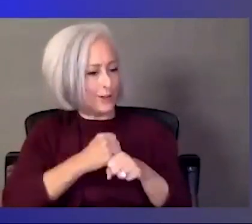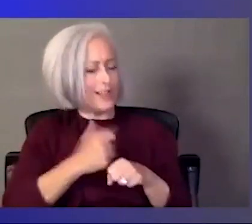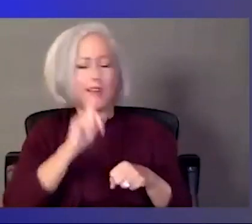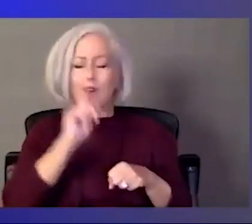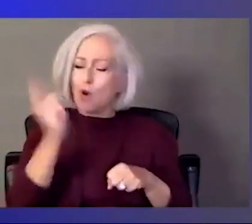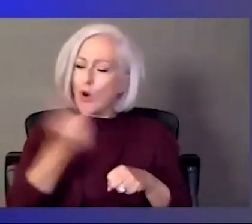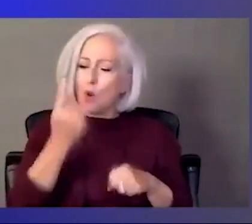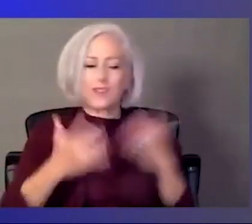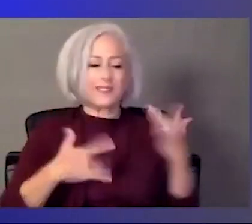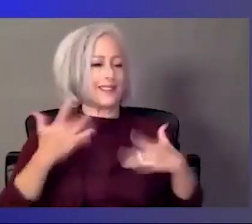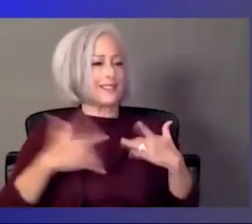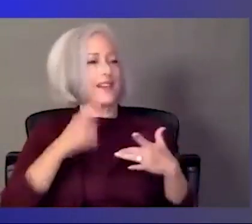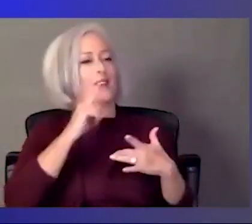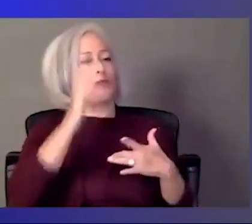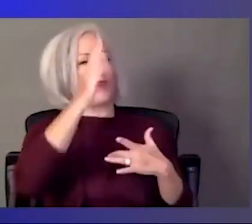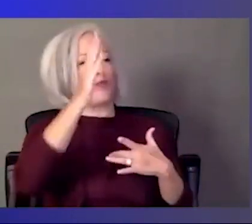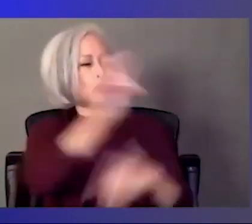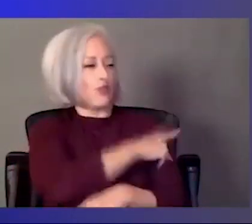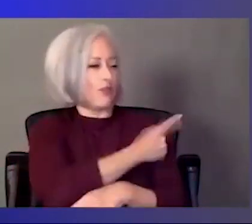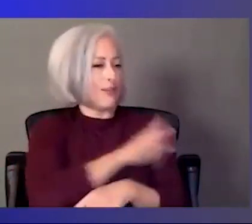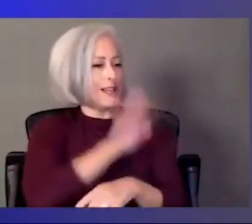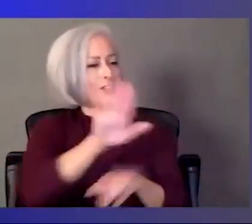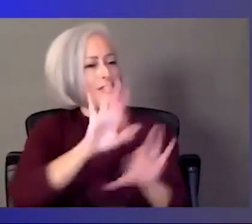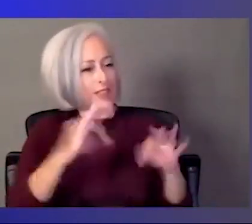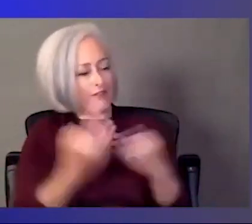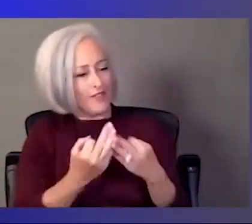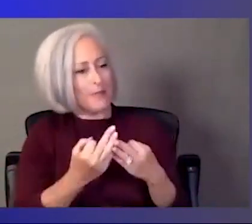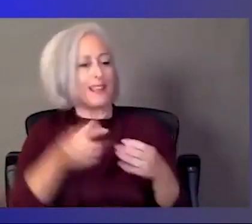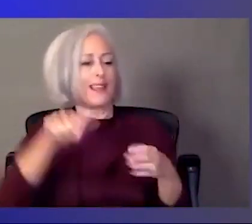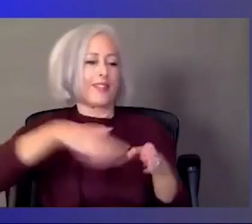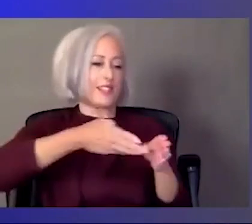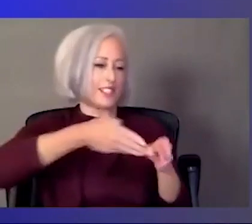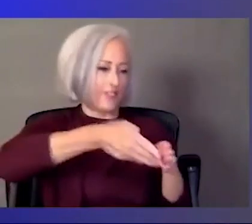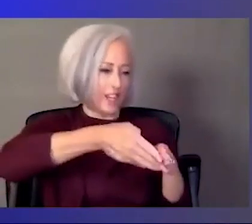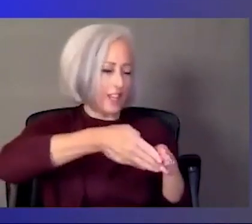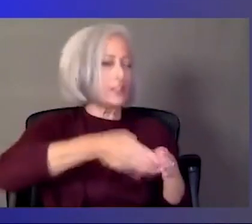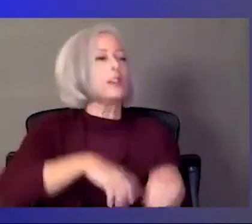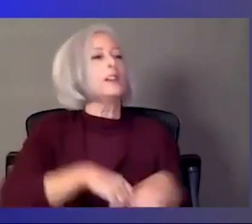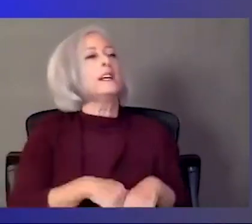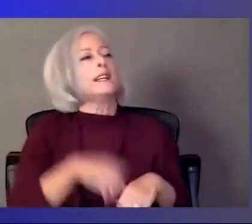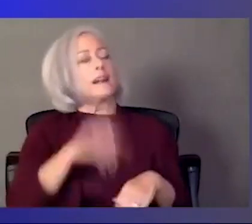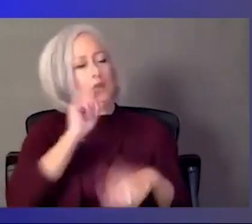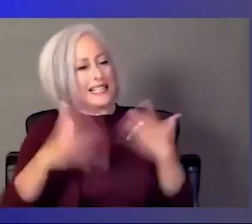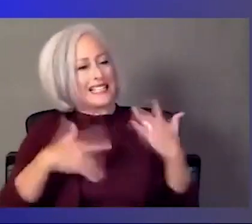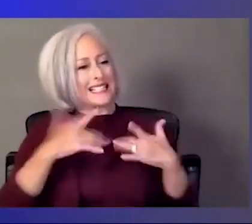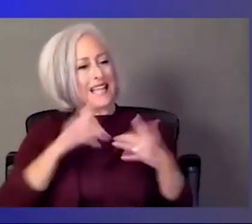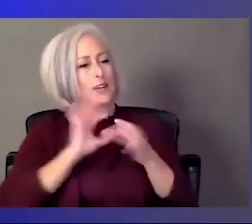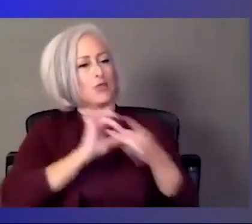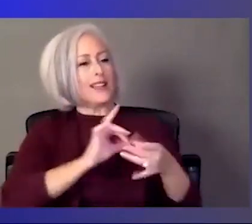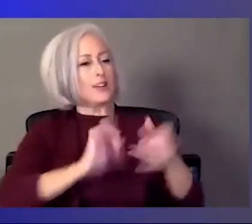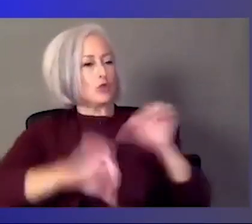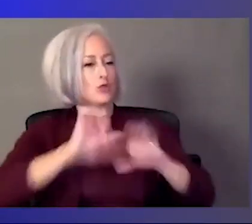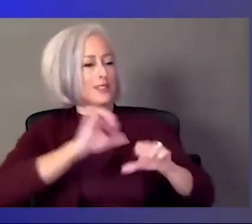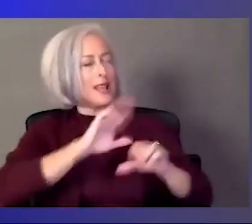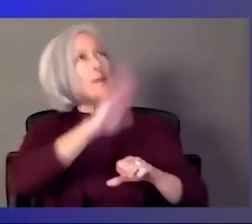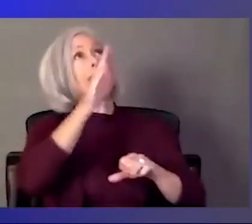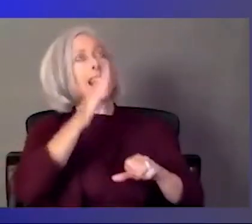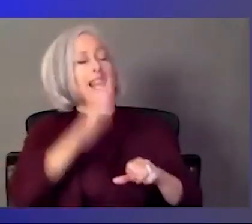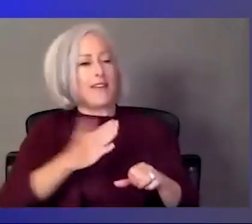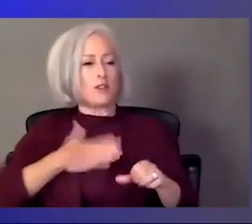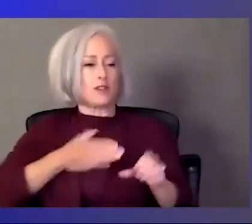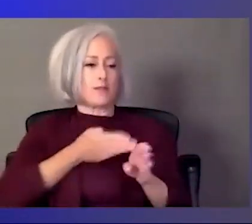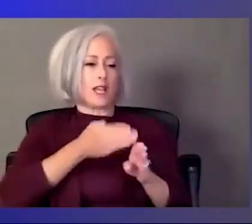for our patients and their families and about our field, and enthralled with the science, but never in my career have I been